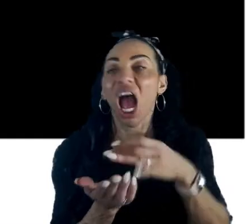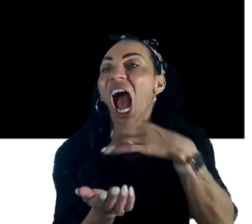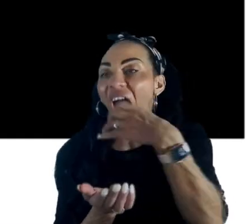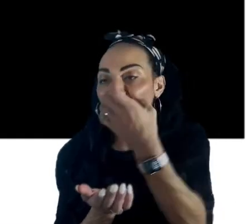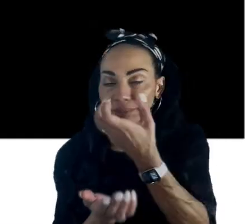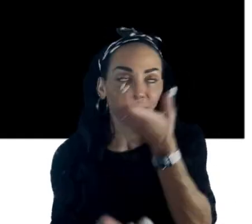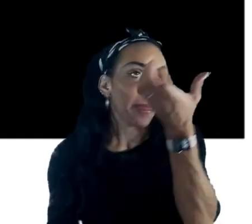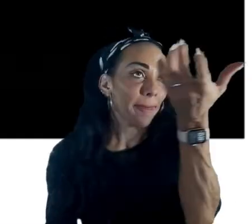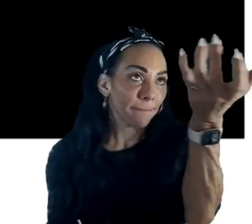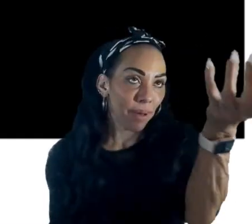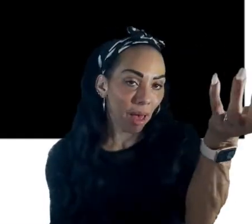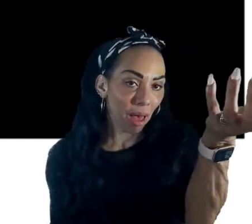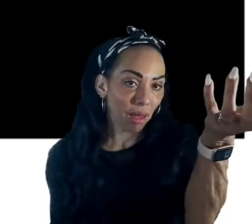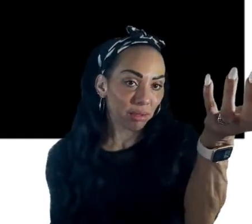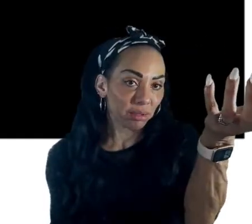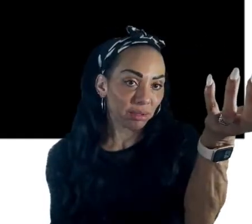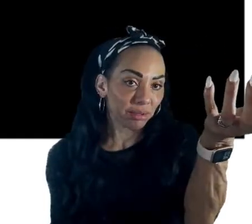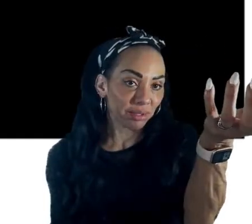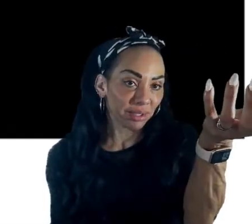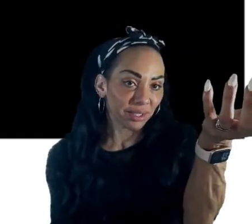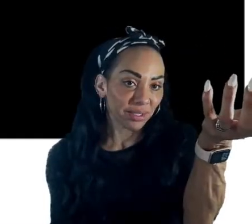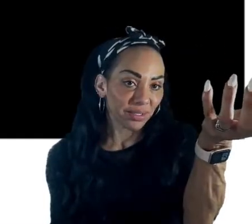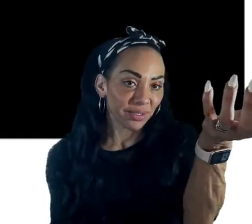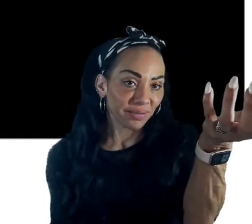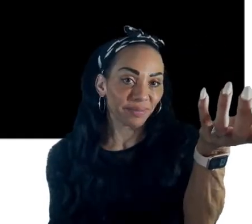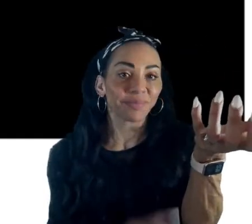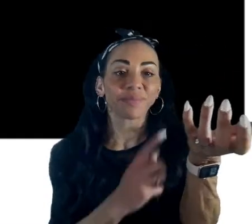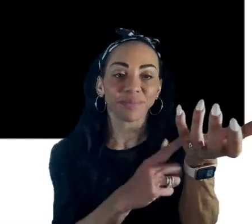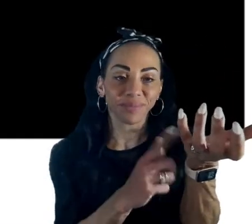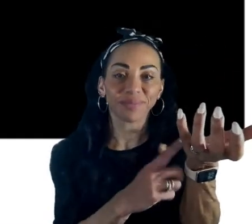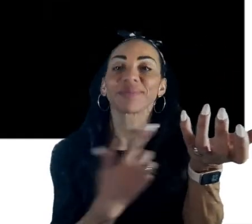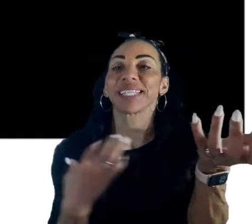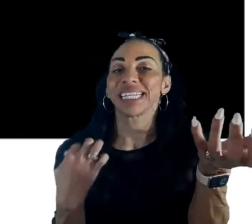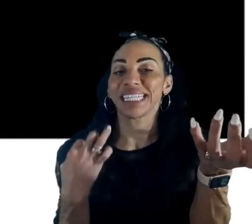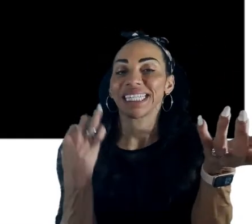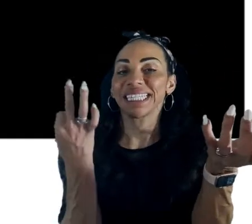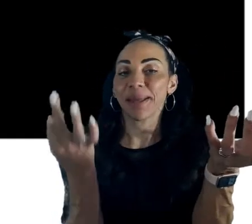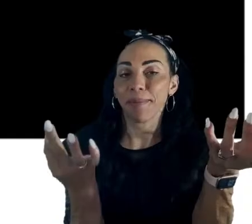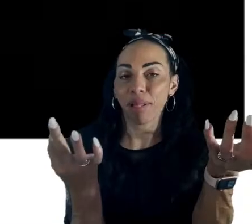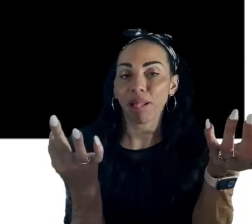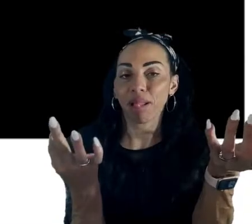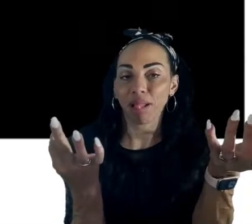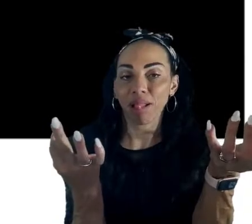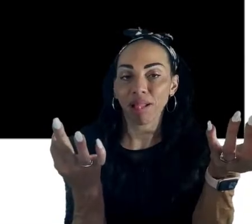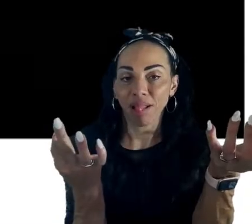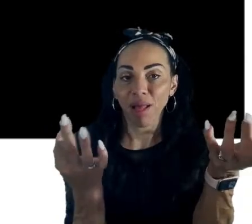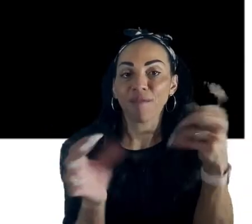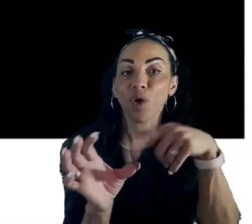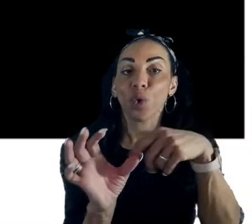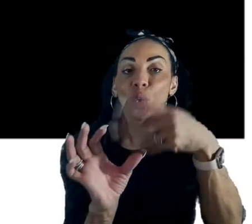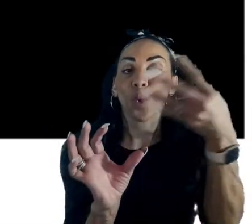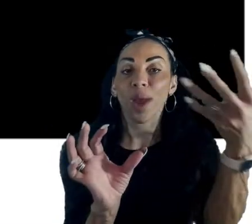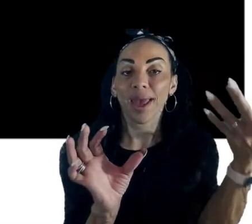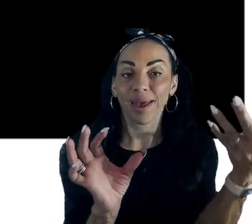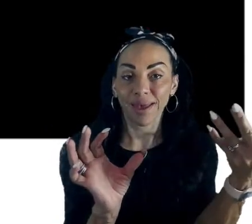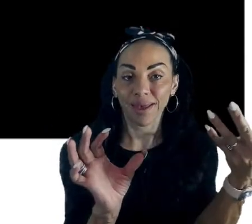were, and it became this kind of symbol of queer intimacy, and